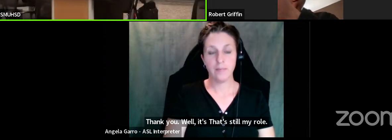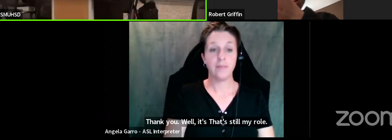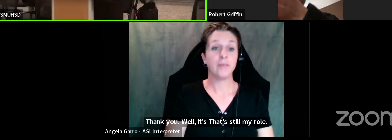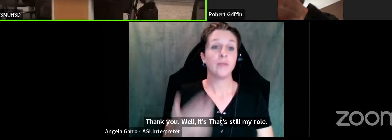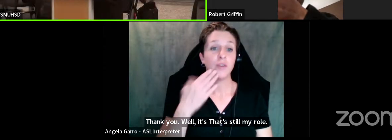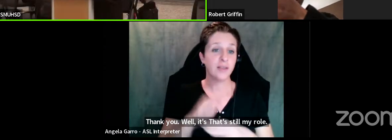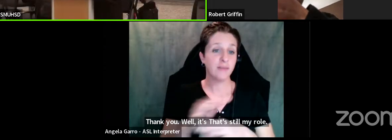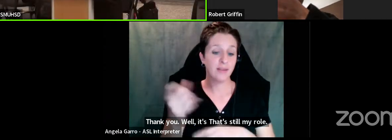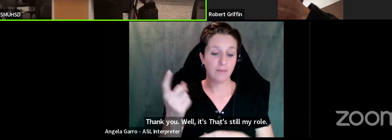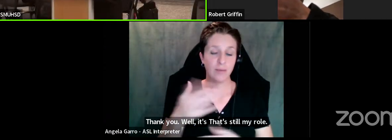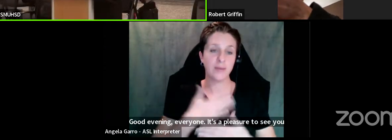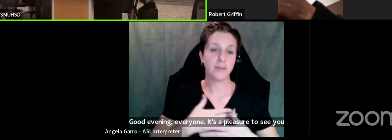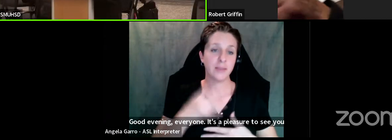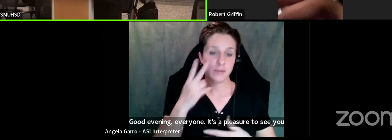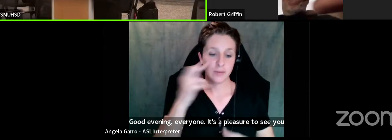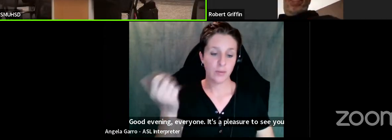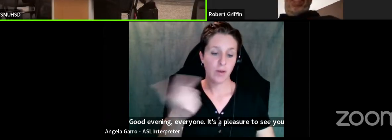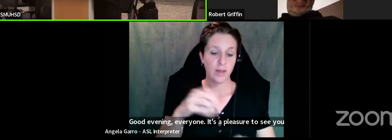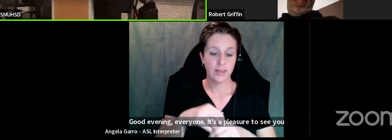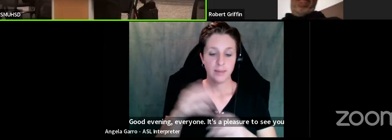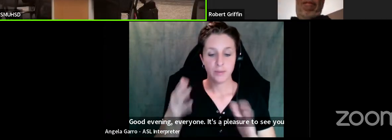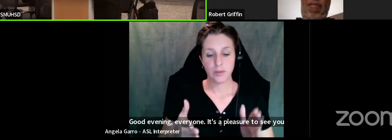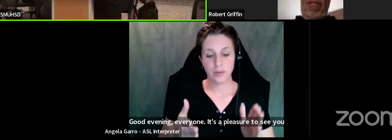It's a pleasure to see you all in person.